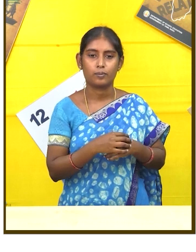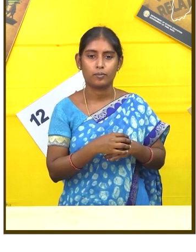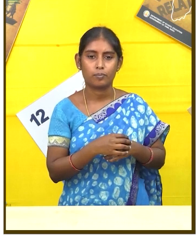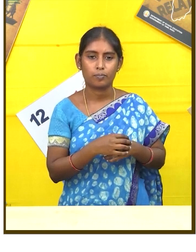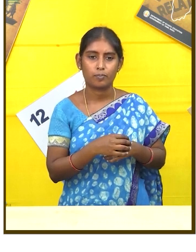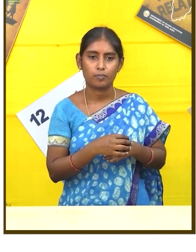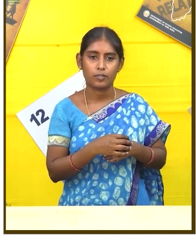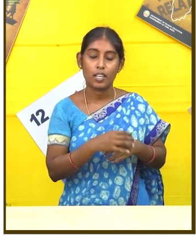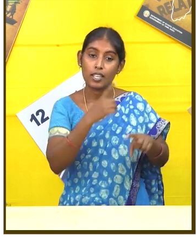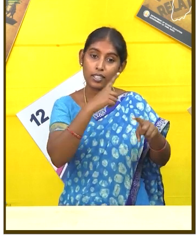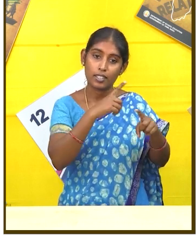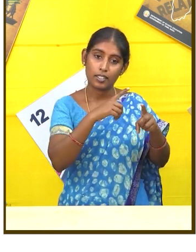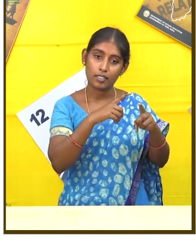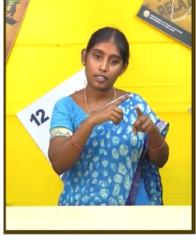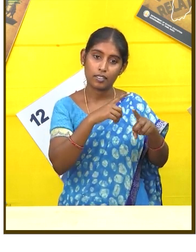that